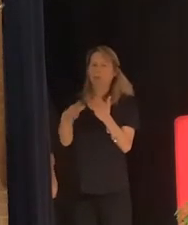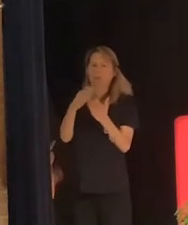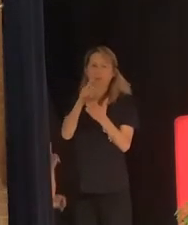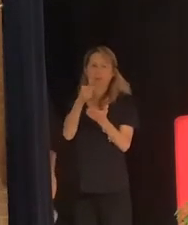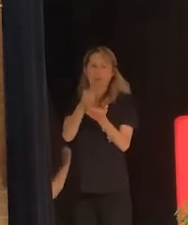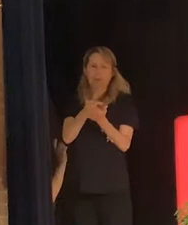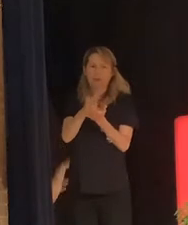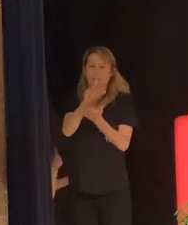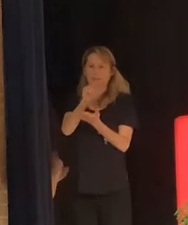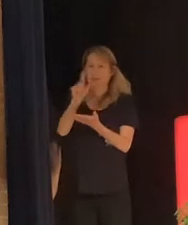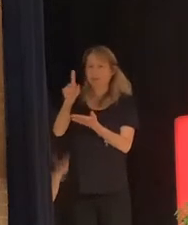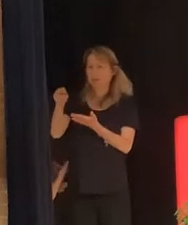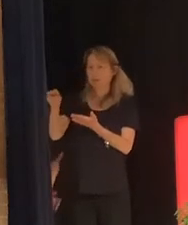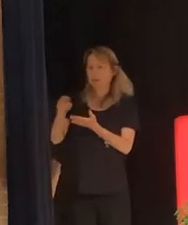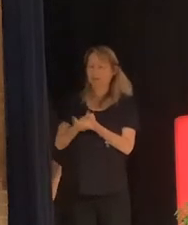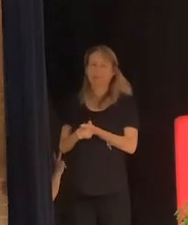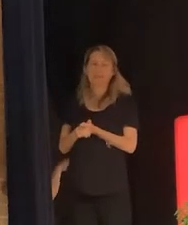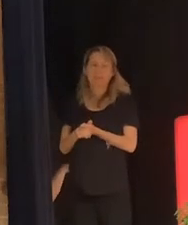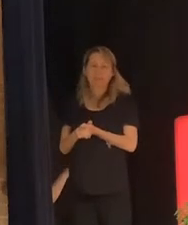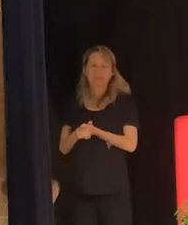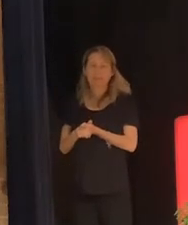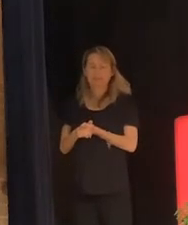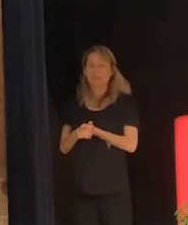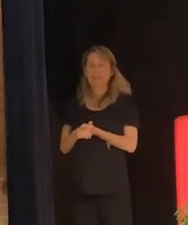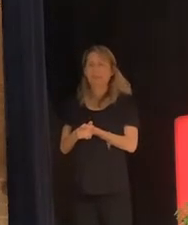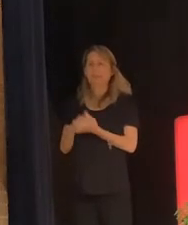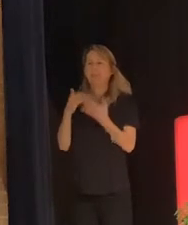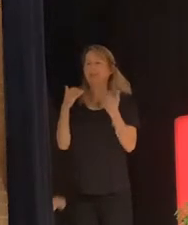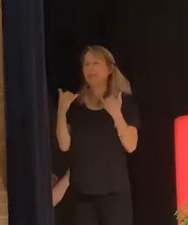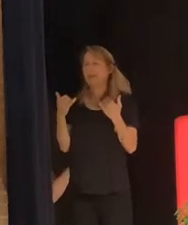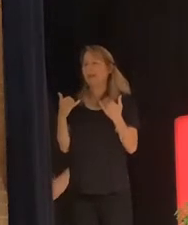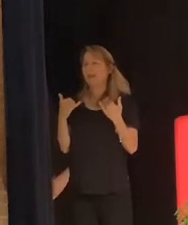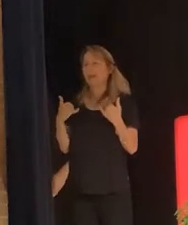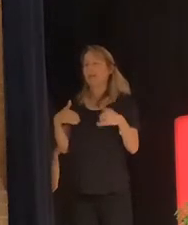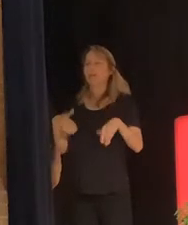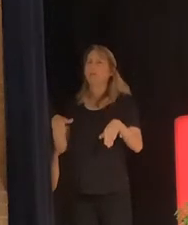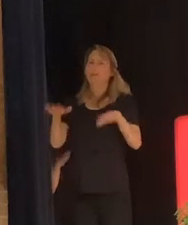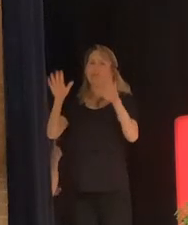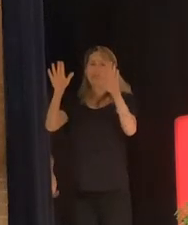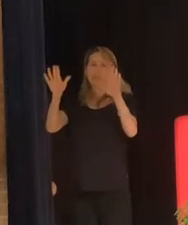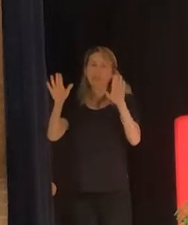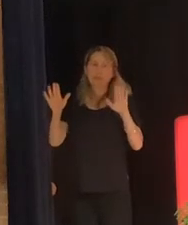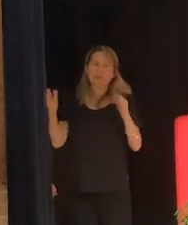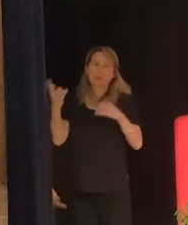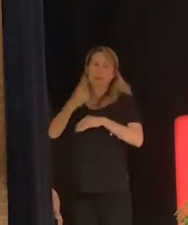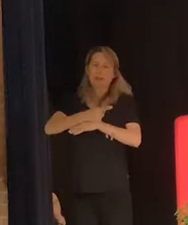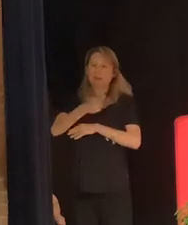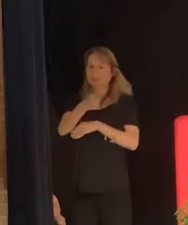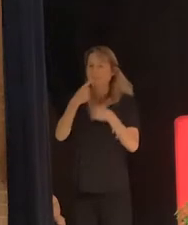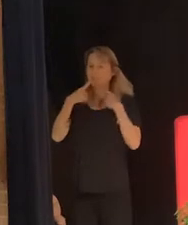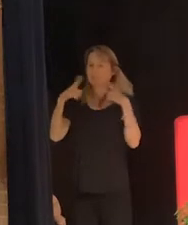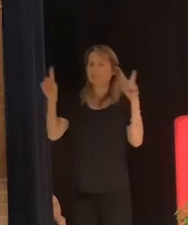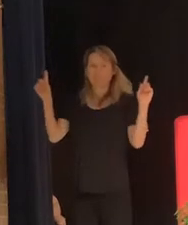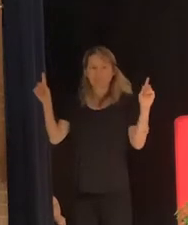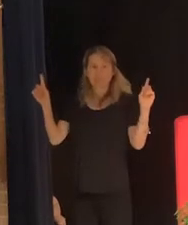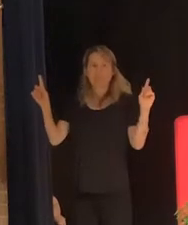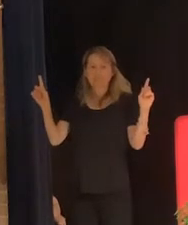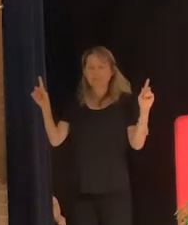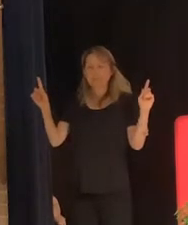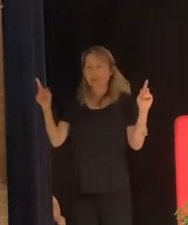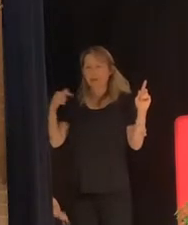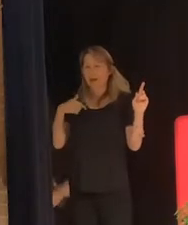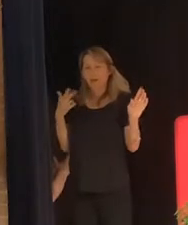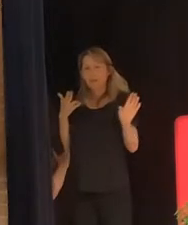of 2022. Today is a great day of achievement, and I wanted to join